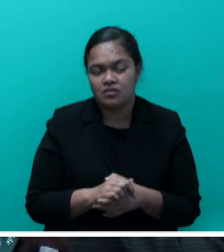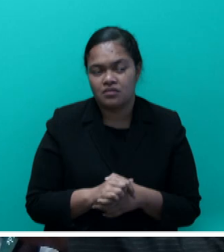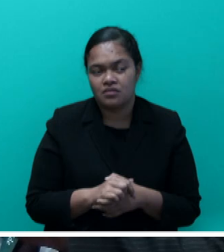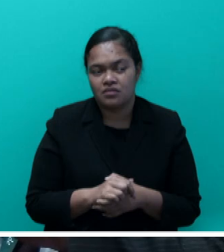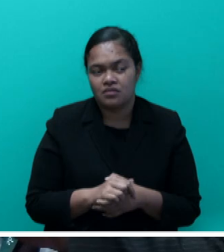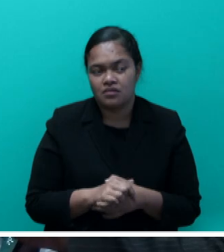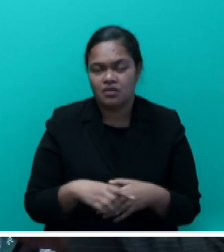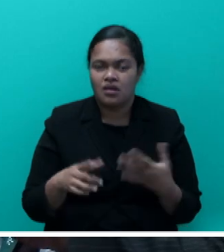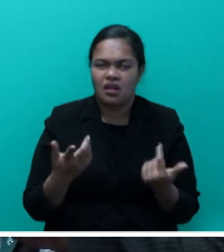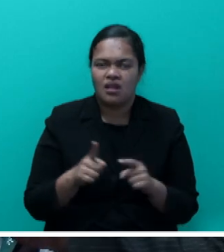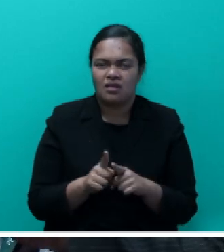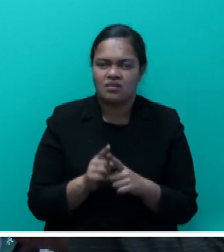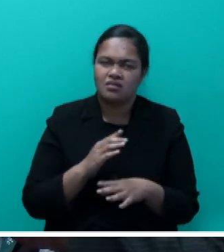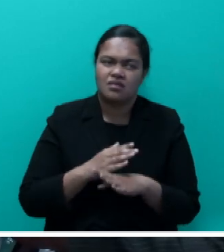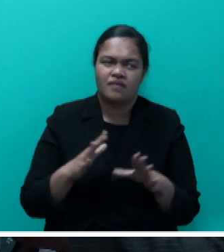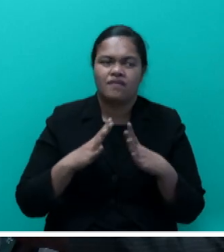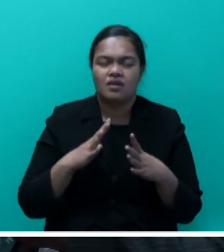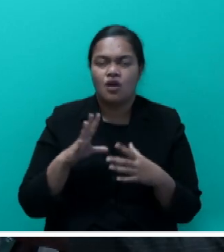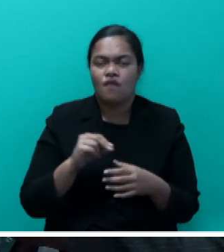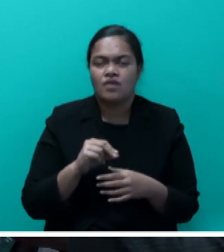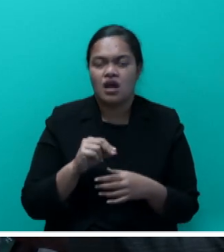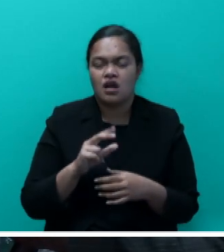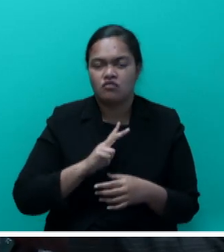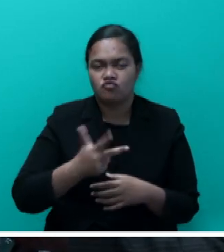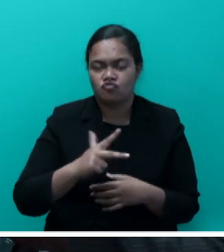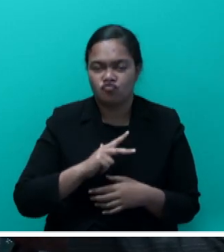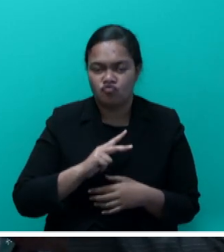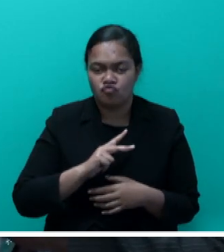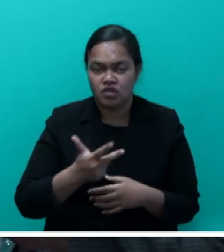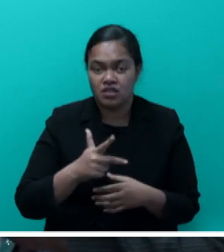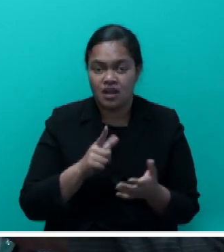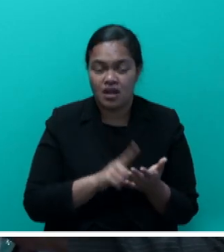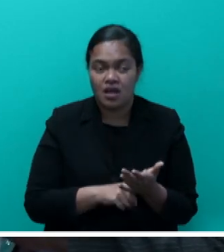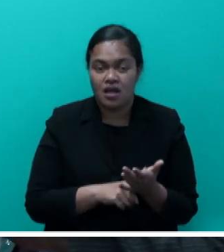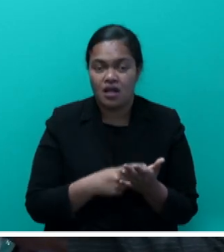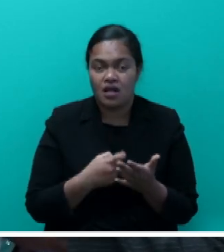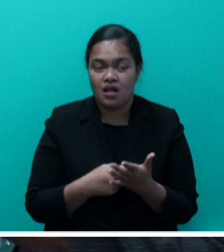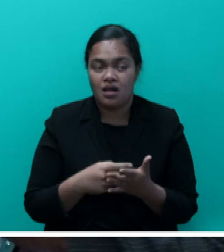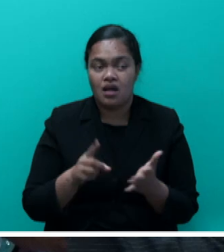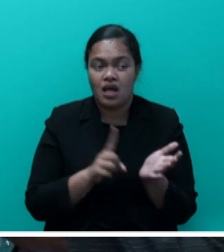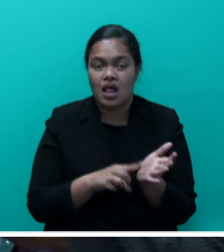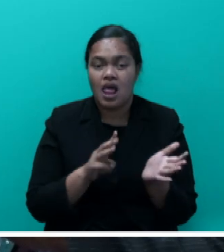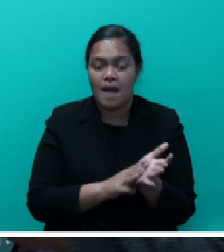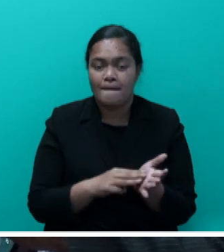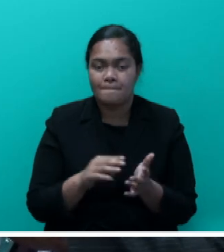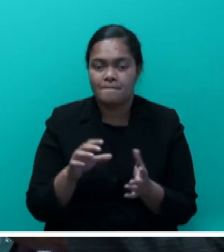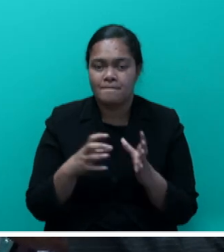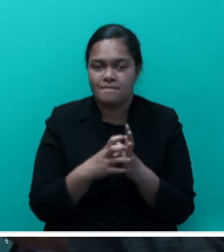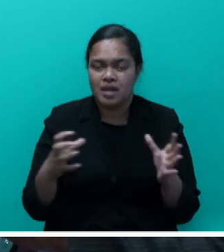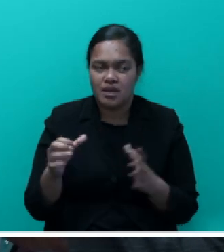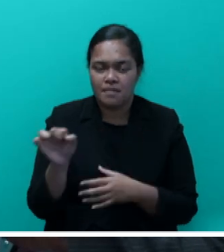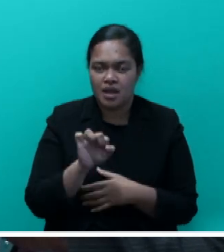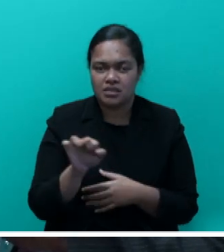the applications for rental, LR, and LM minibuses and